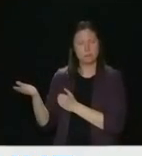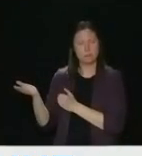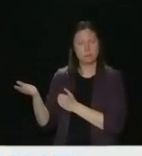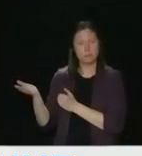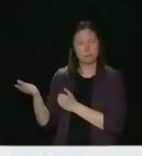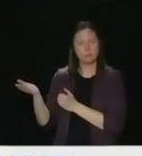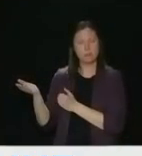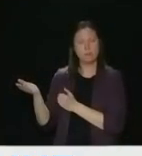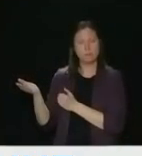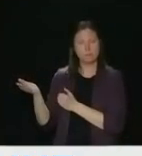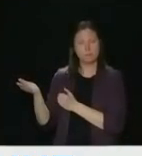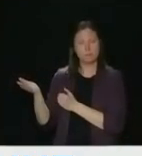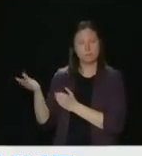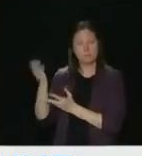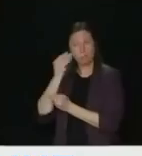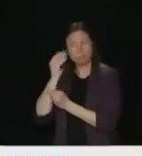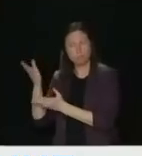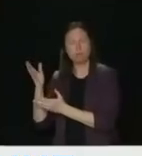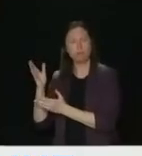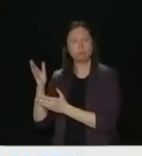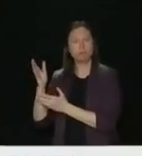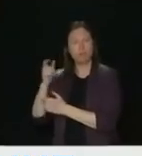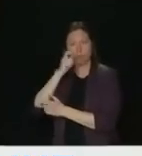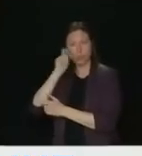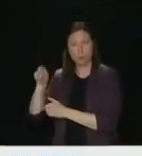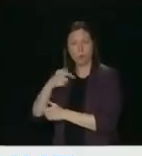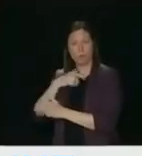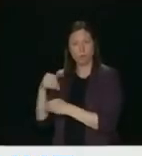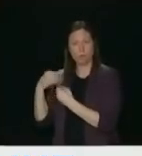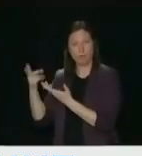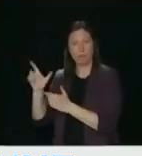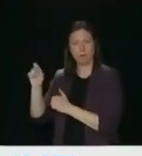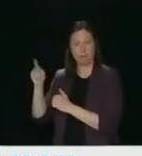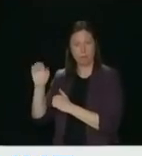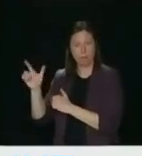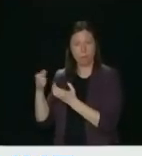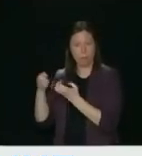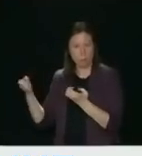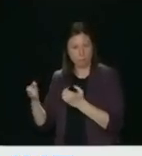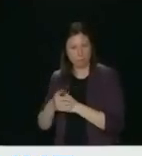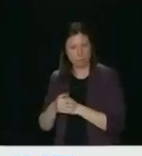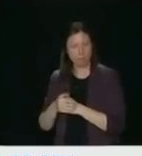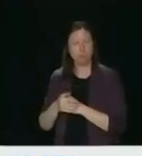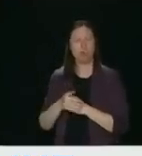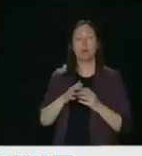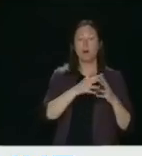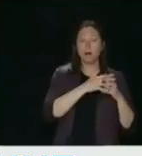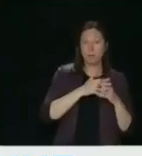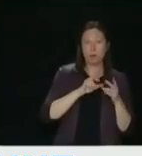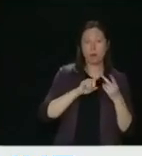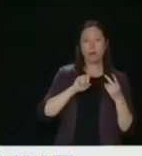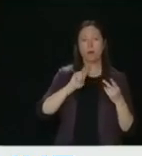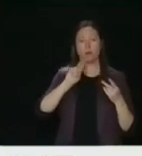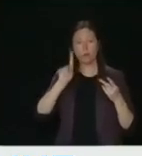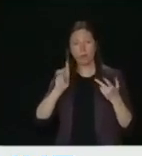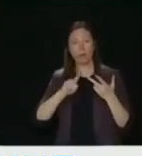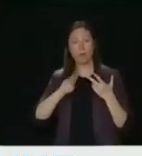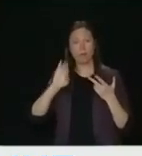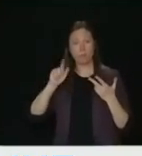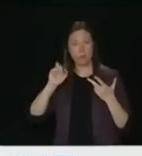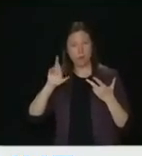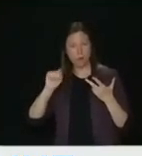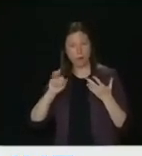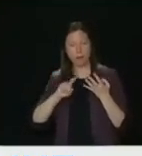I told Ukraine we would send them arms and munitions. So Canada is joining the United States, the UK, Bulgaria, Czech